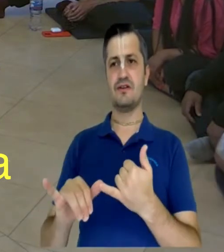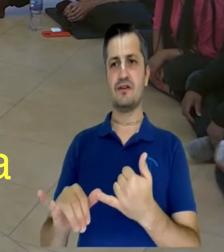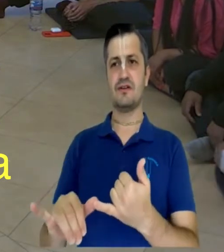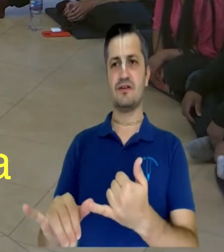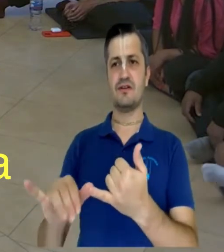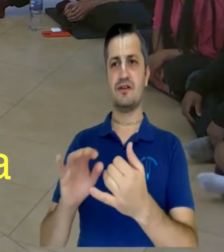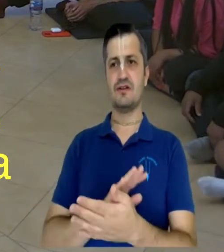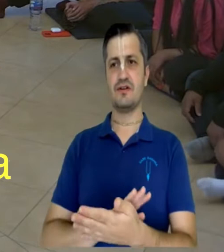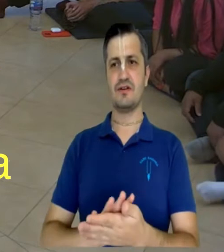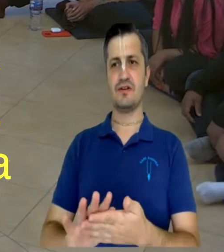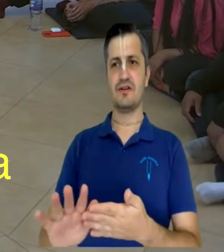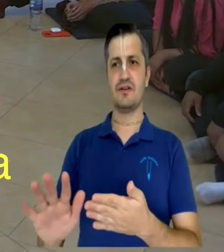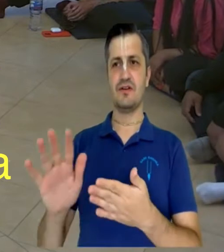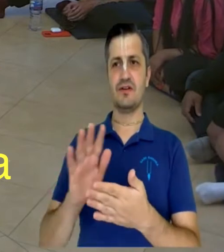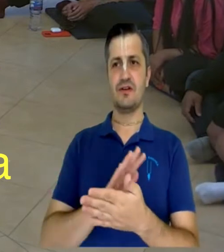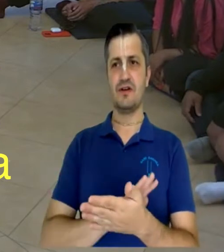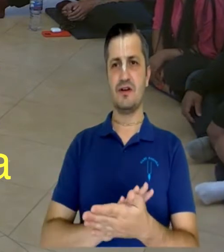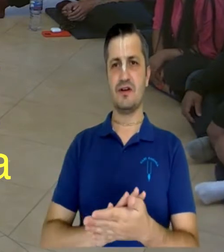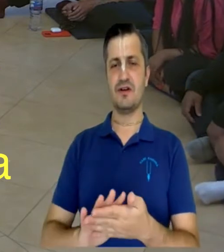Krishna Krishna, Hare